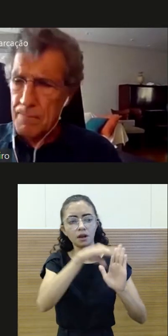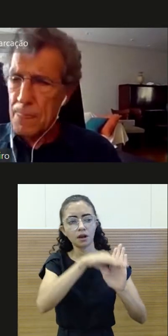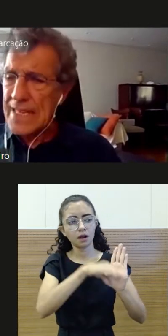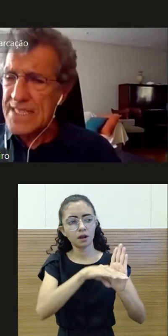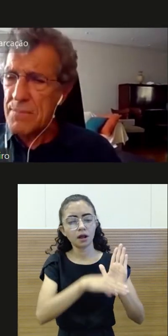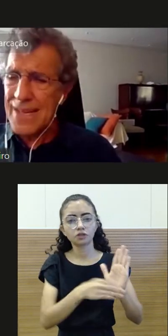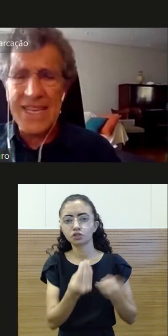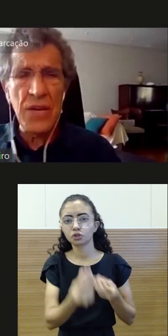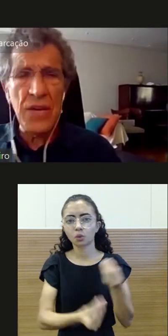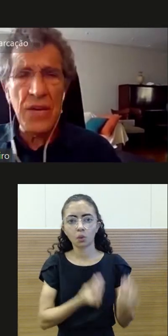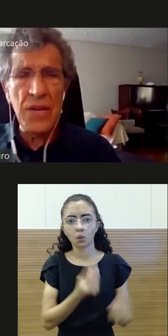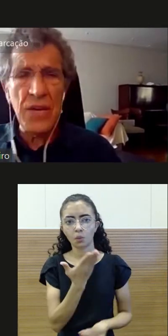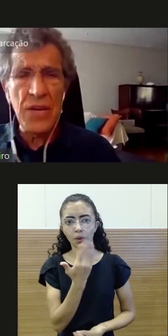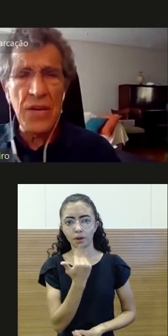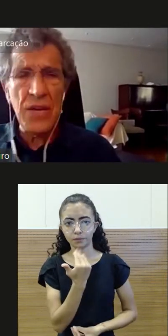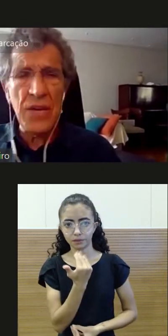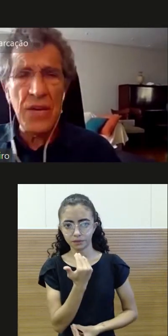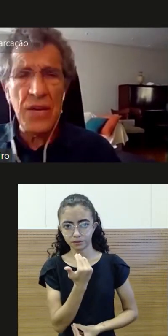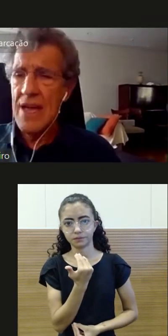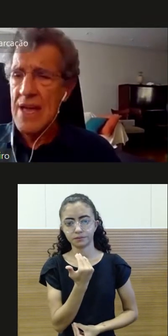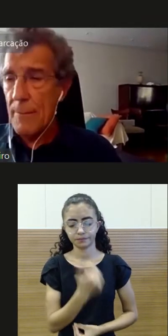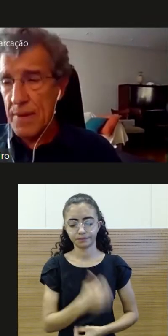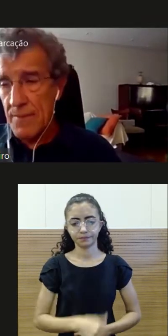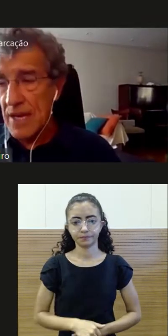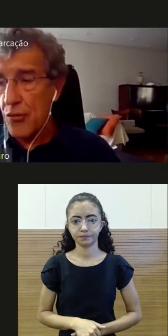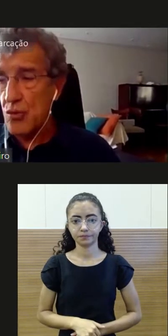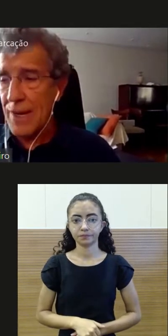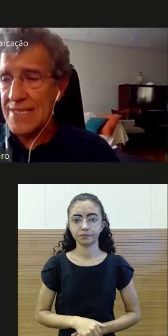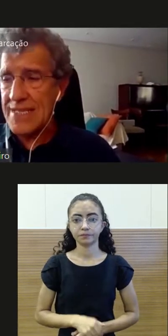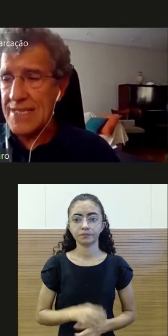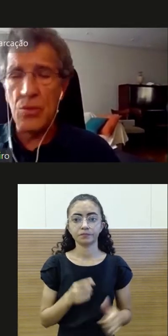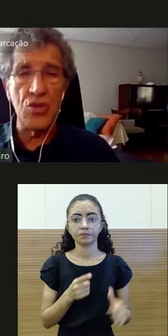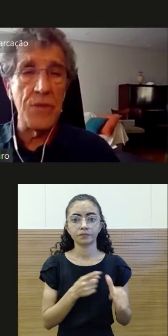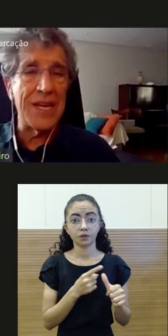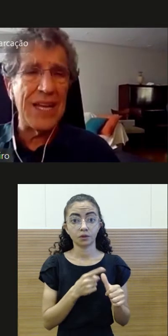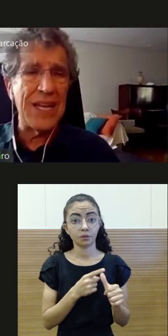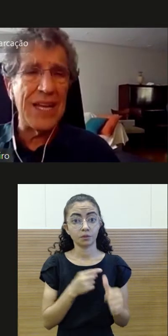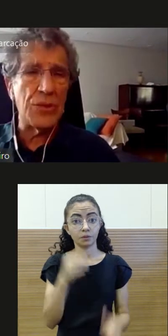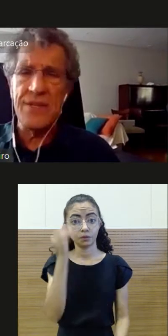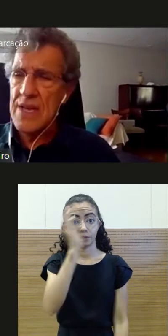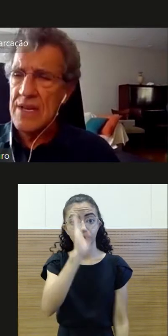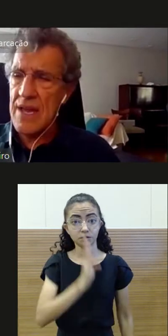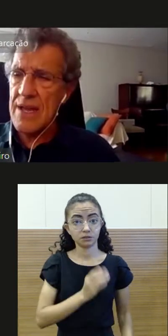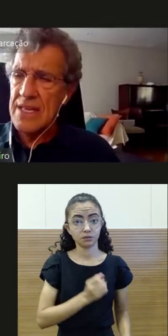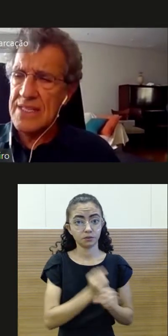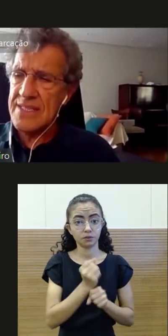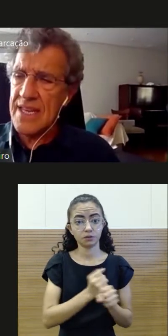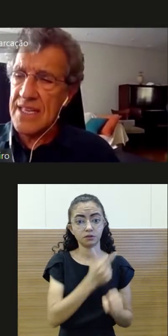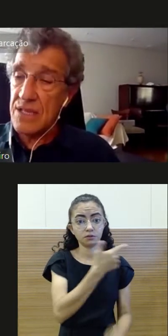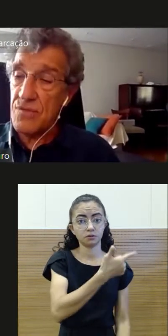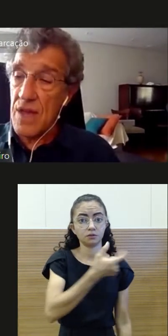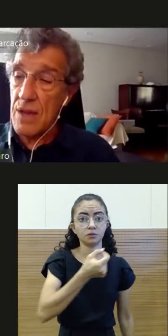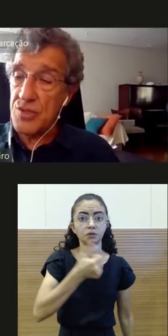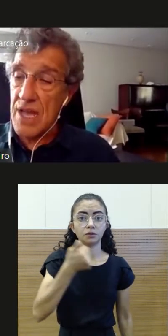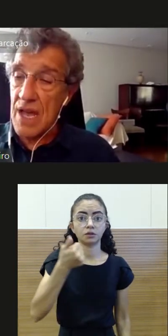we have various dietary guidelines that are based on this.